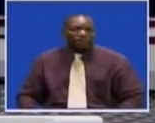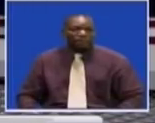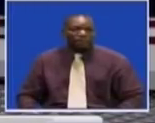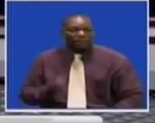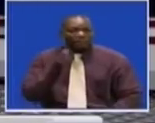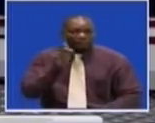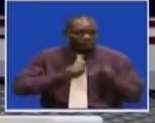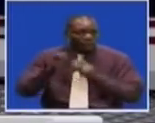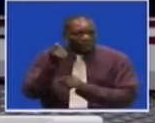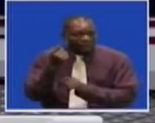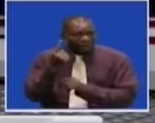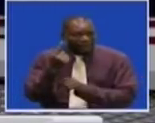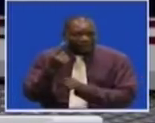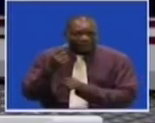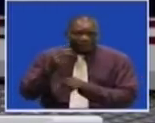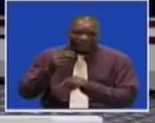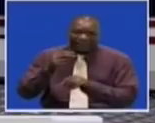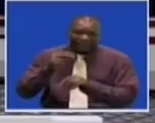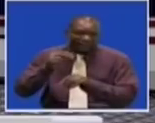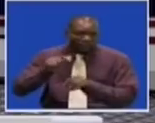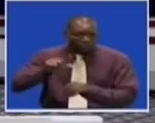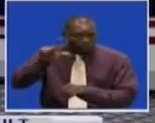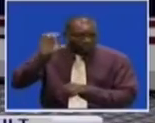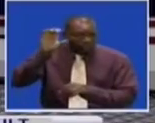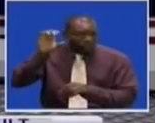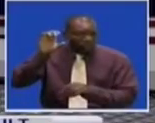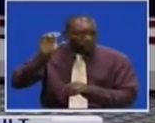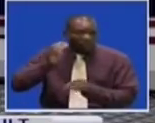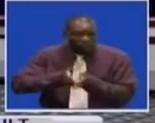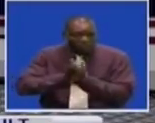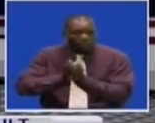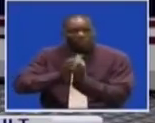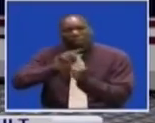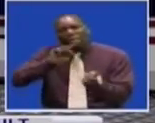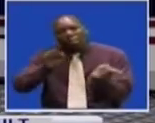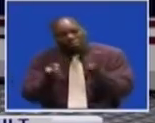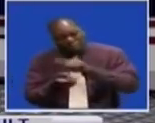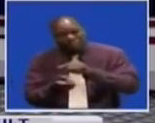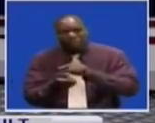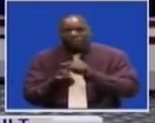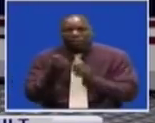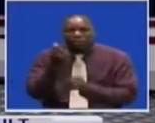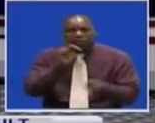11 people are feared dead in Chelenge after the boat they were on capsized on Lake Mweru.